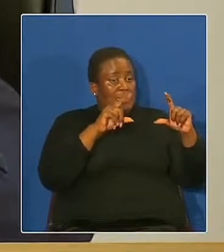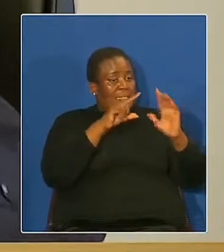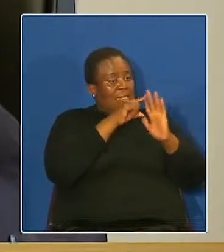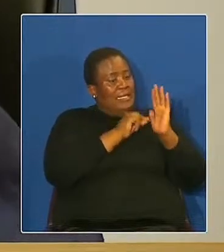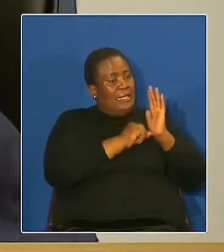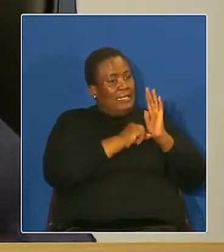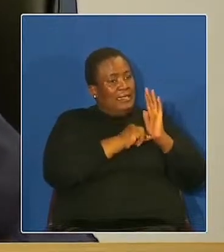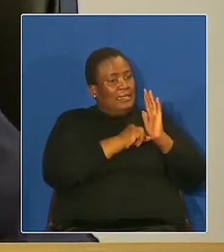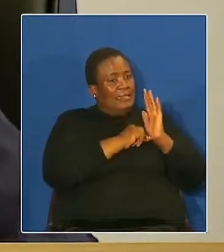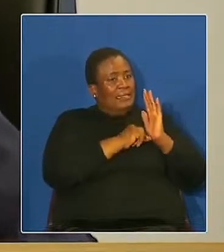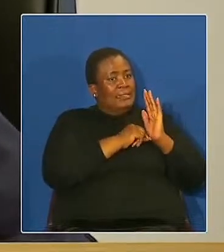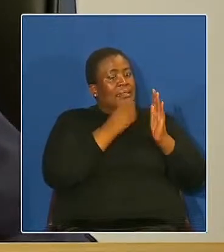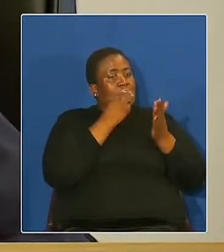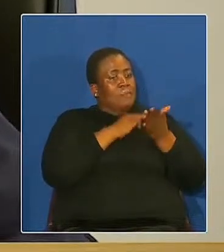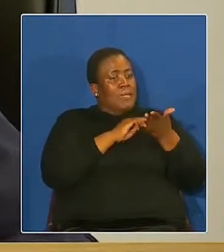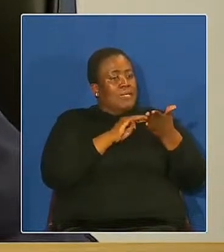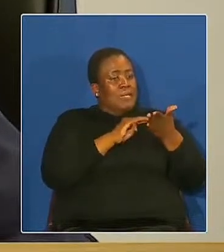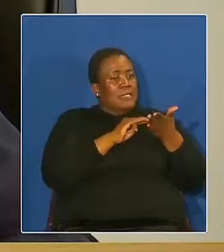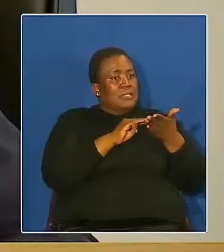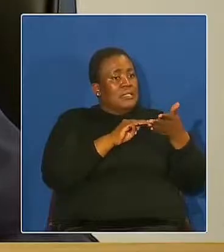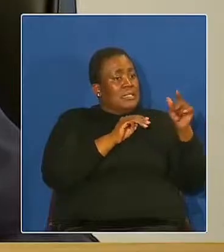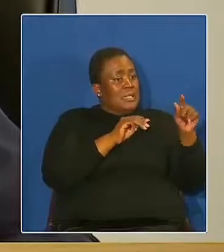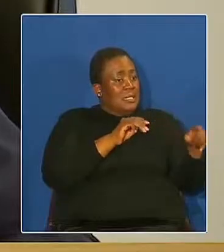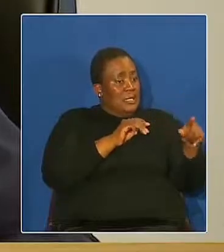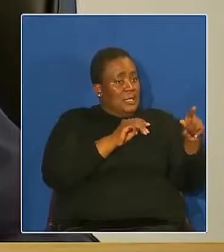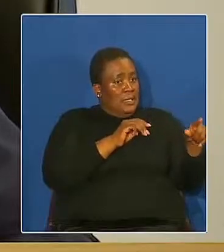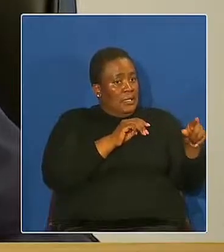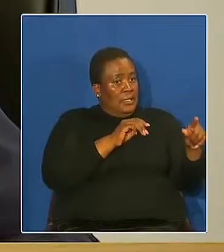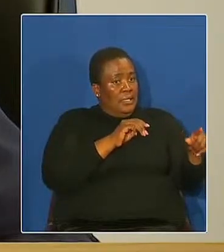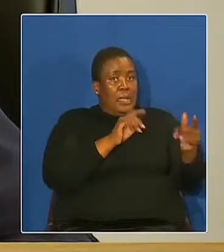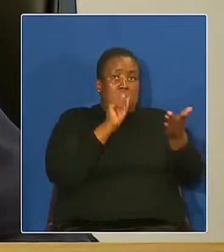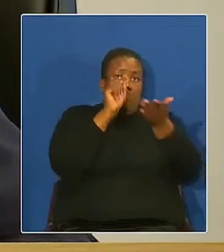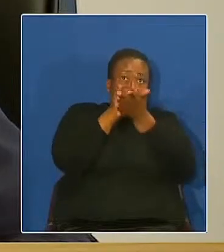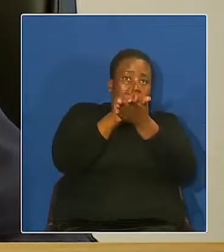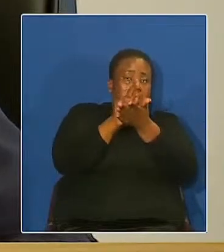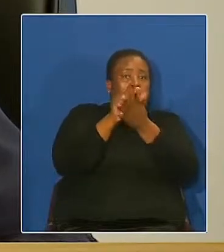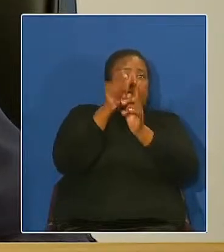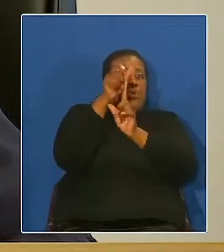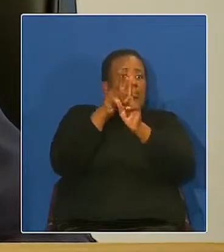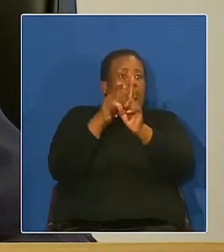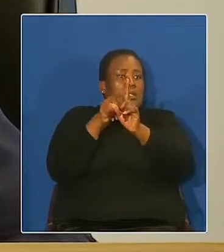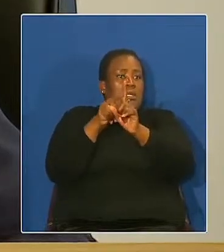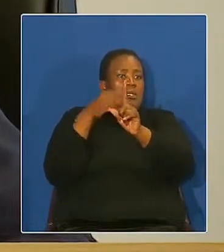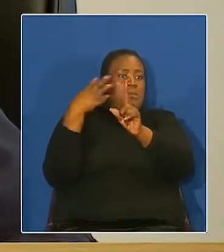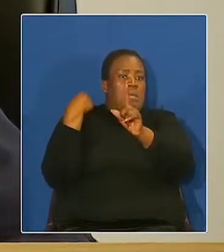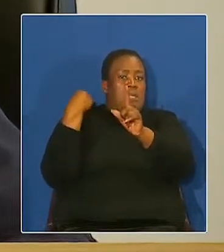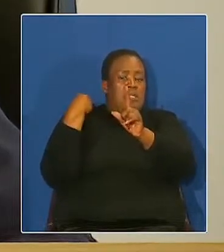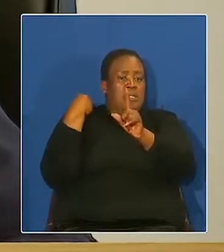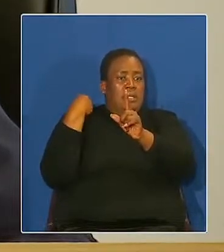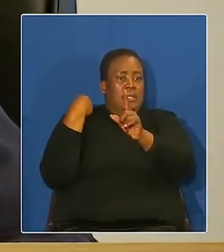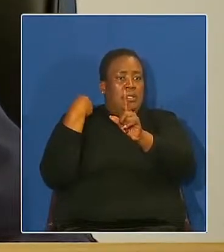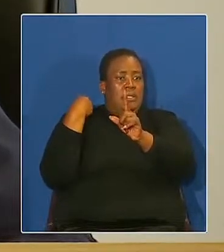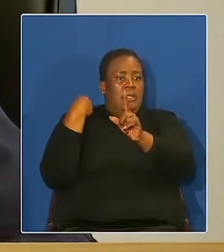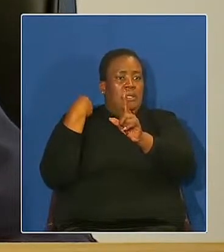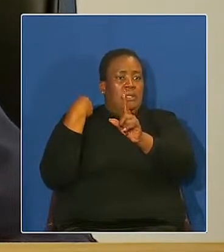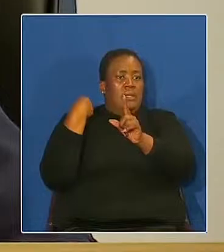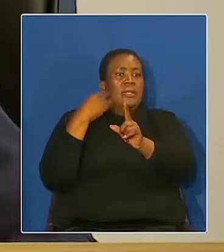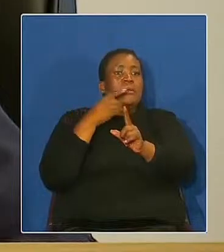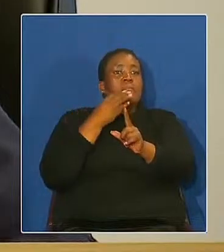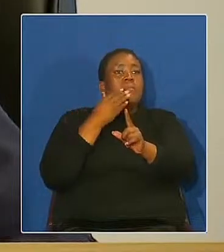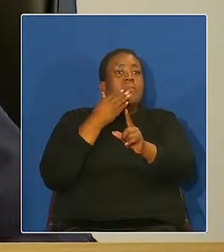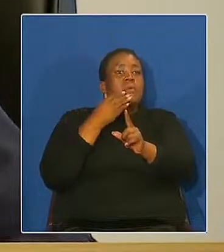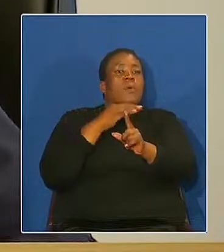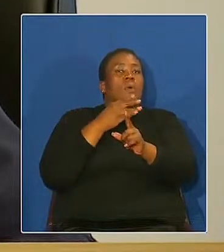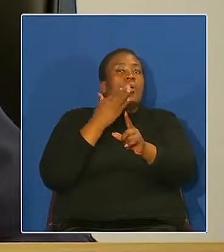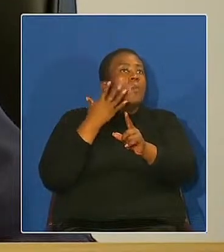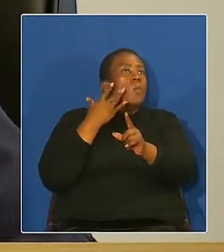in the screenshot was sent by Mr. Mokhotsi to the minister, which is Sunday, the